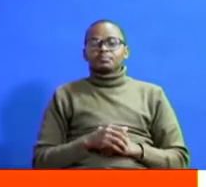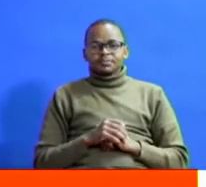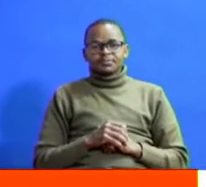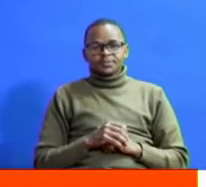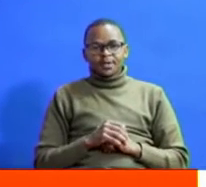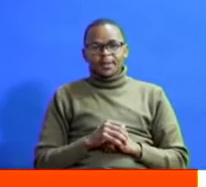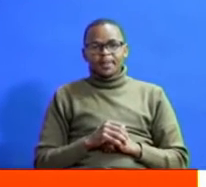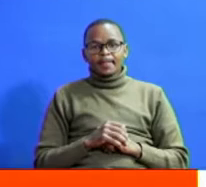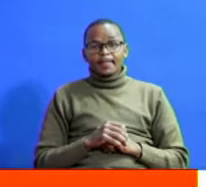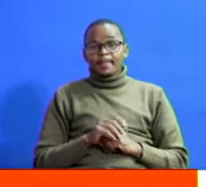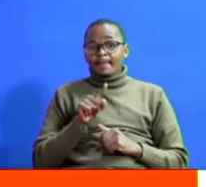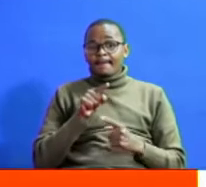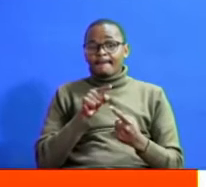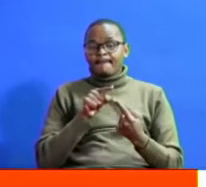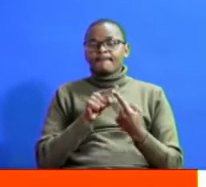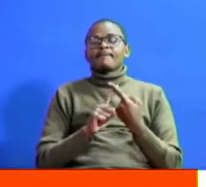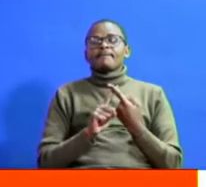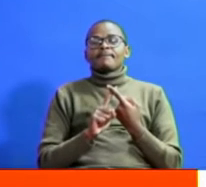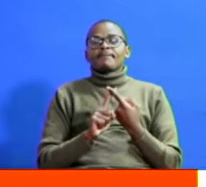to